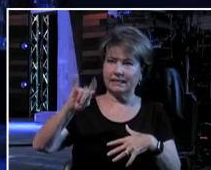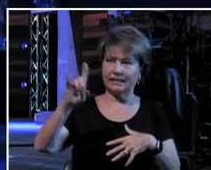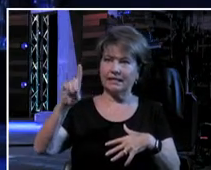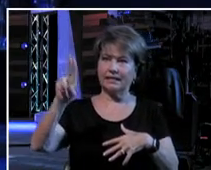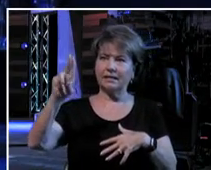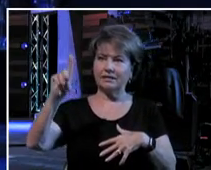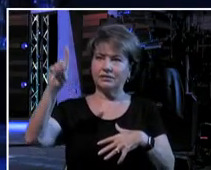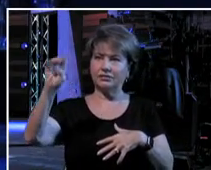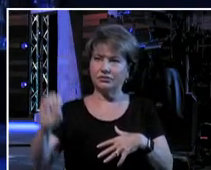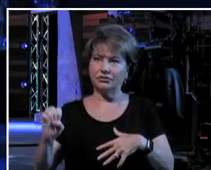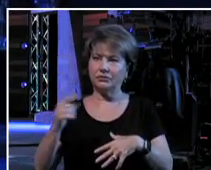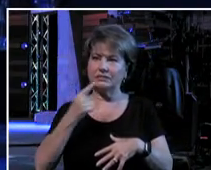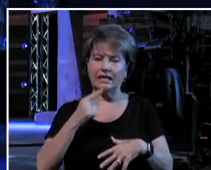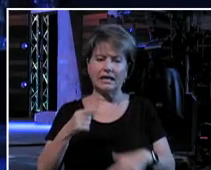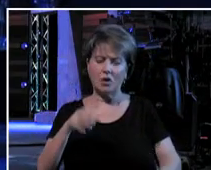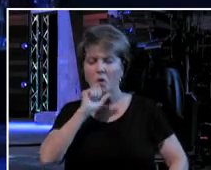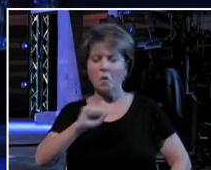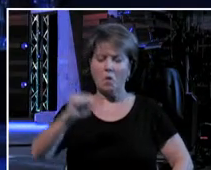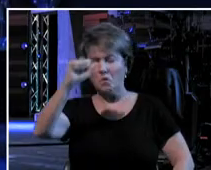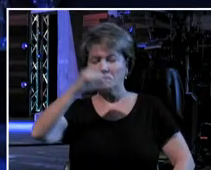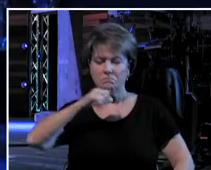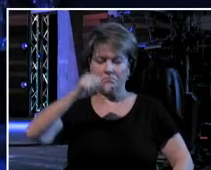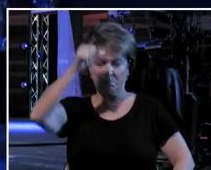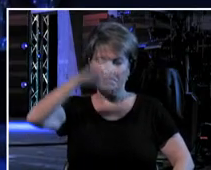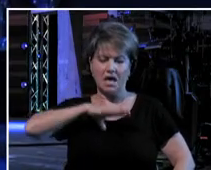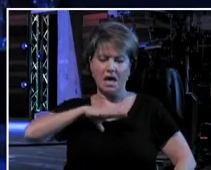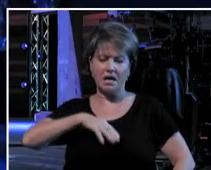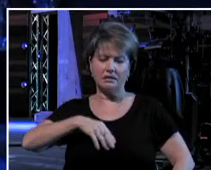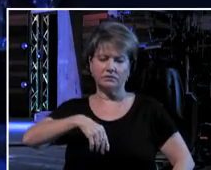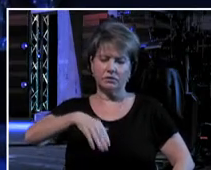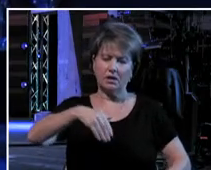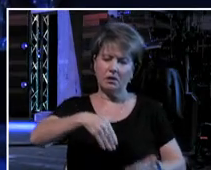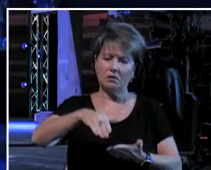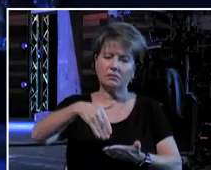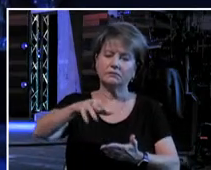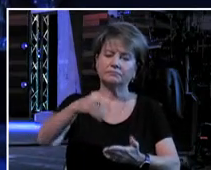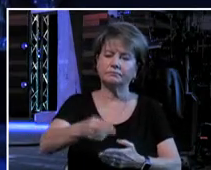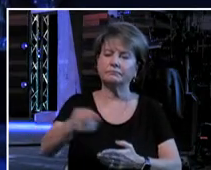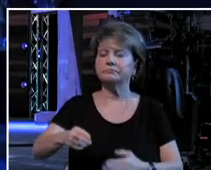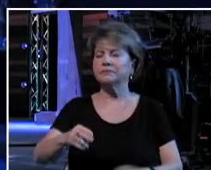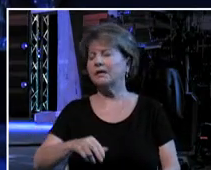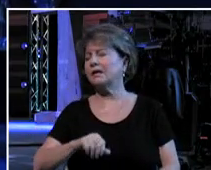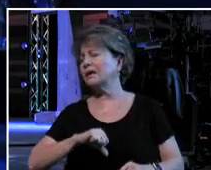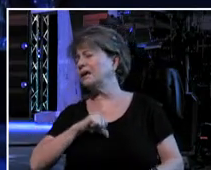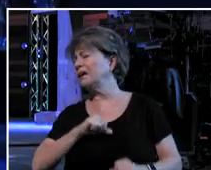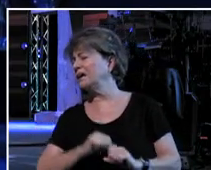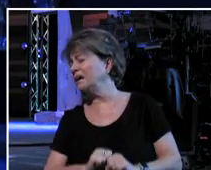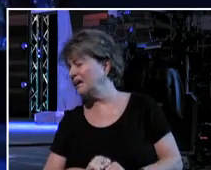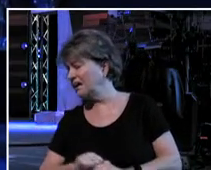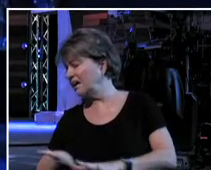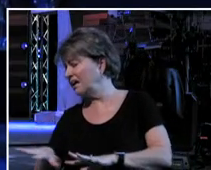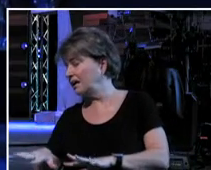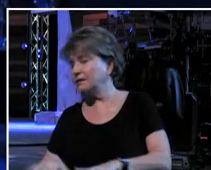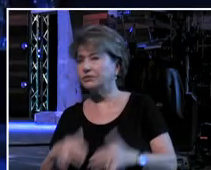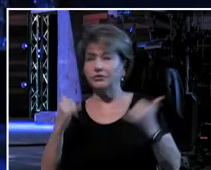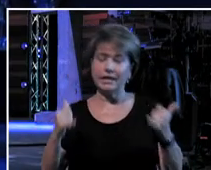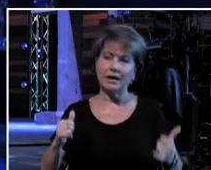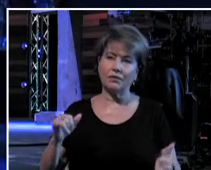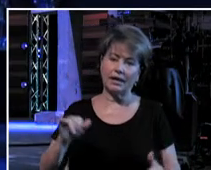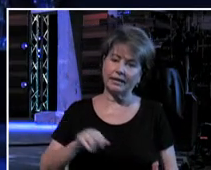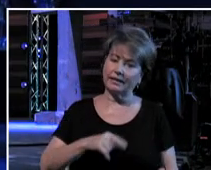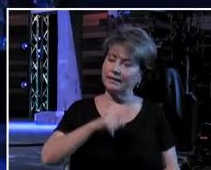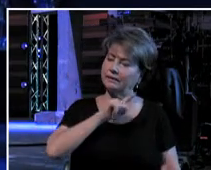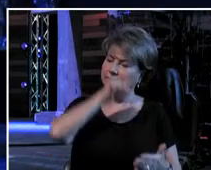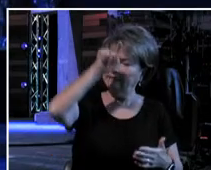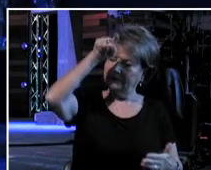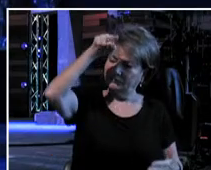move along, old man. My pride was so wounded. But I said, there's no turning back now. So I just kind